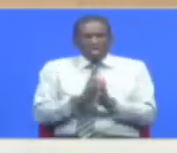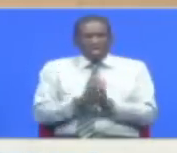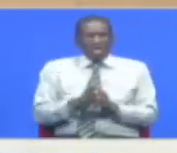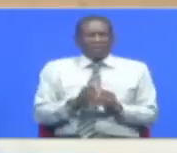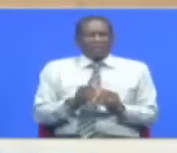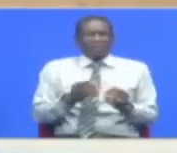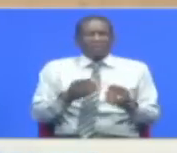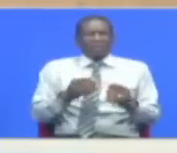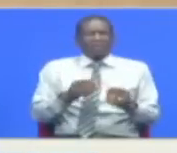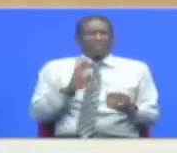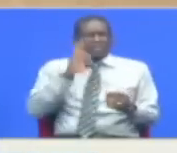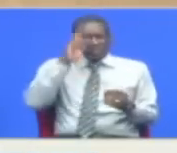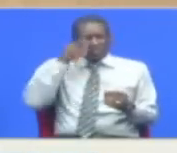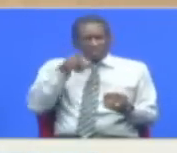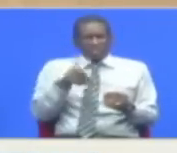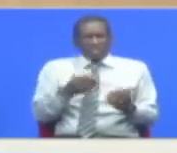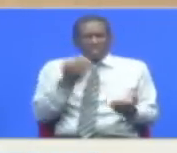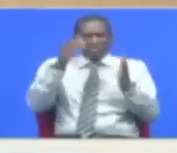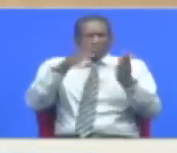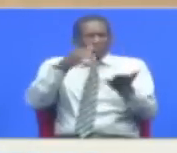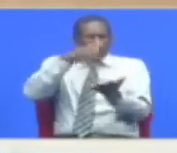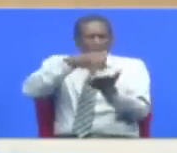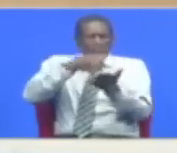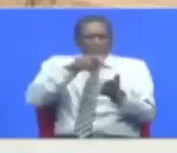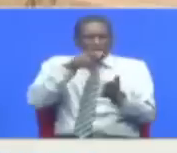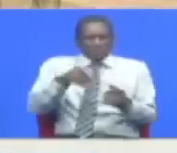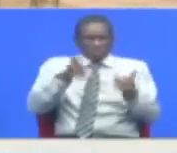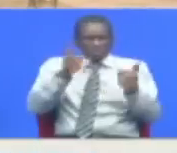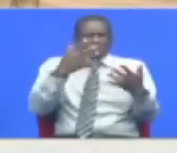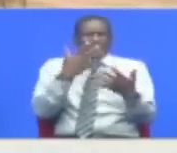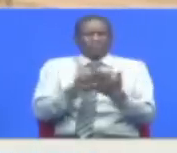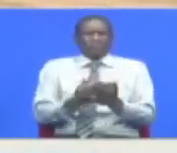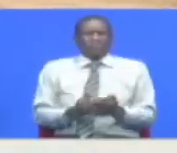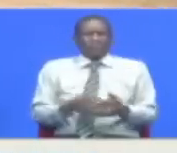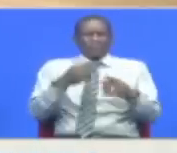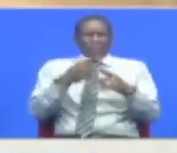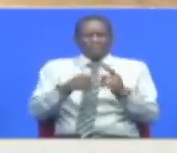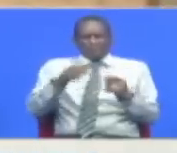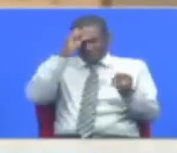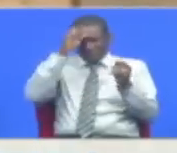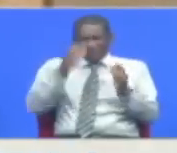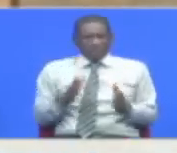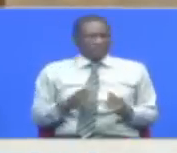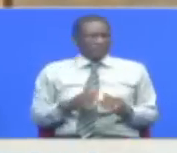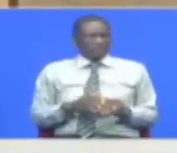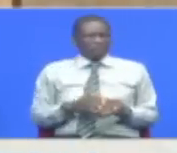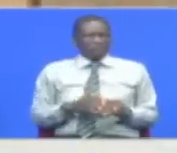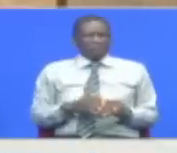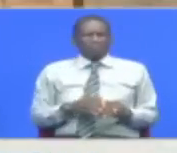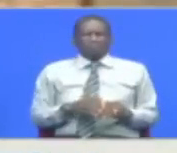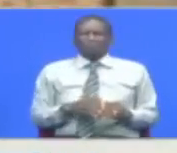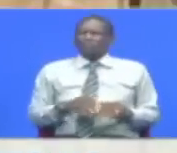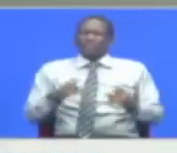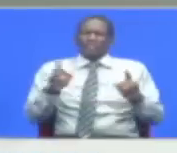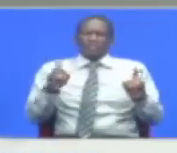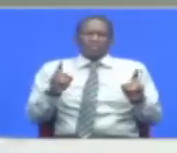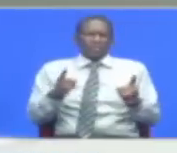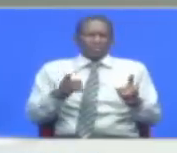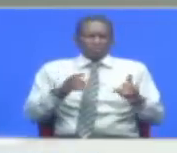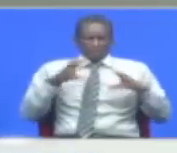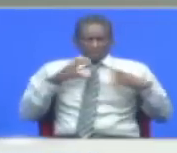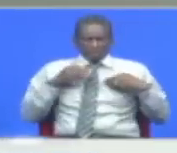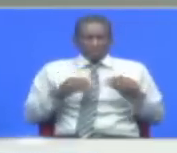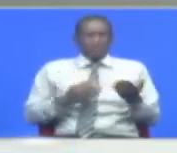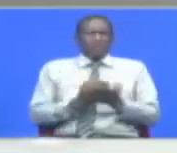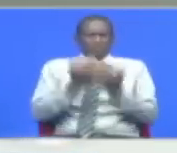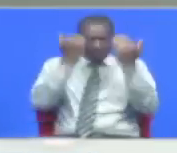So that whoever is behind this is brought to book. But the governor is not taking it lying down. Through his lawyer,